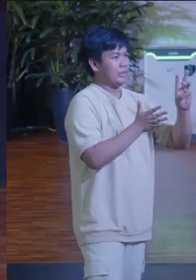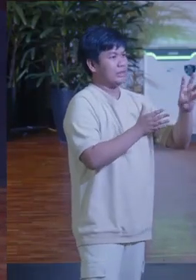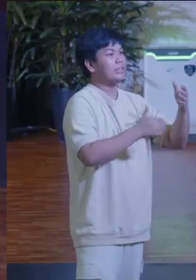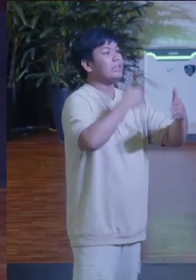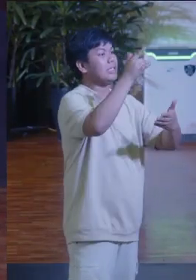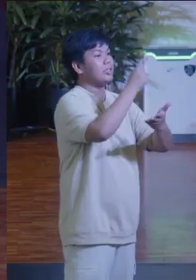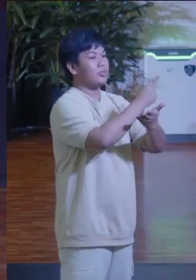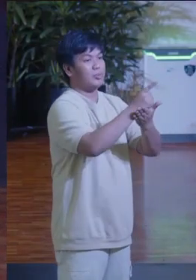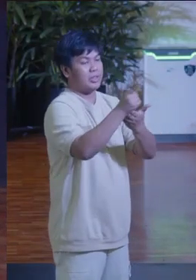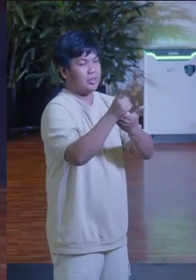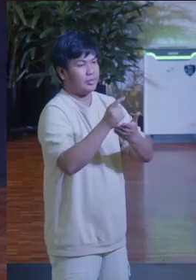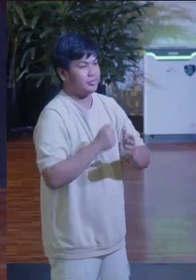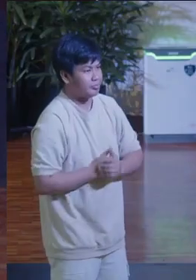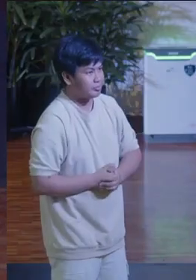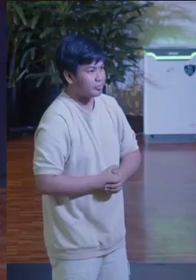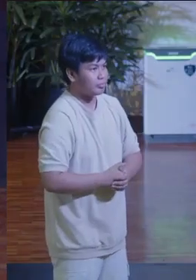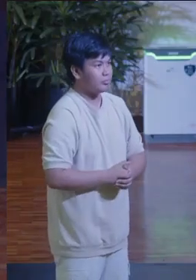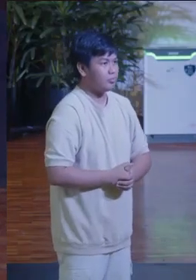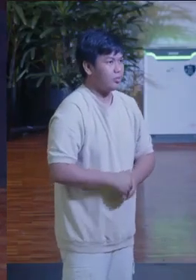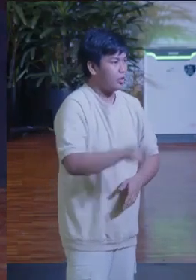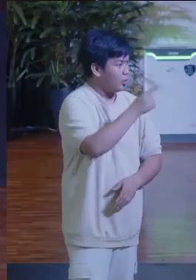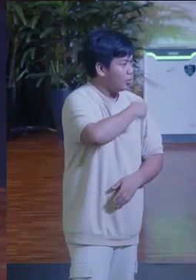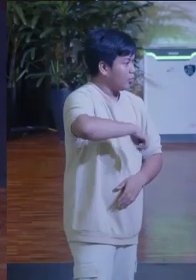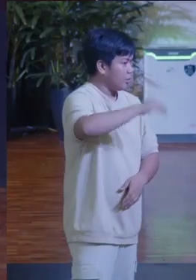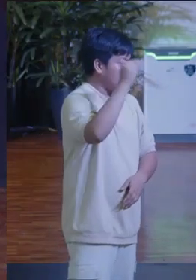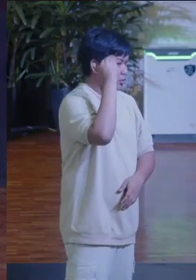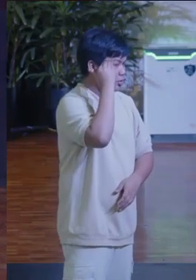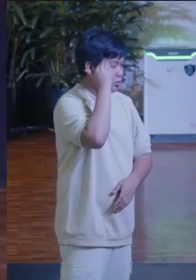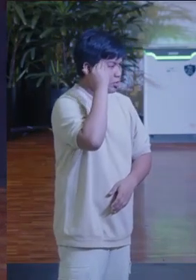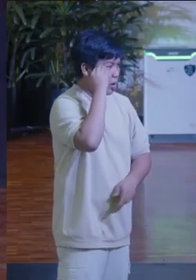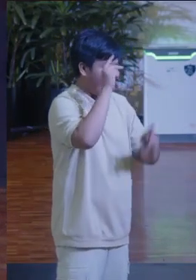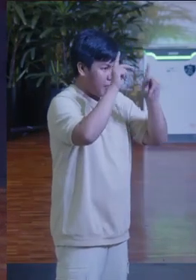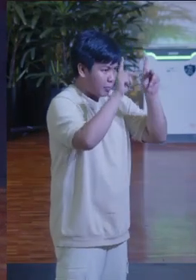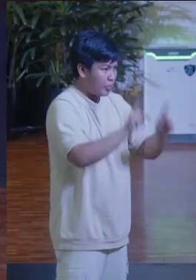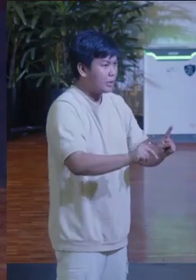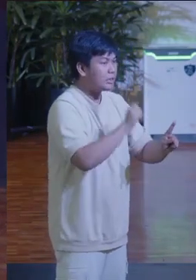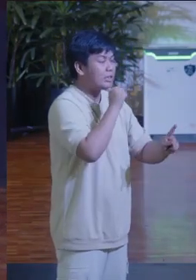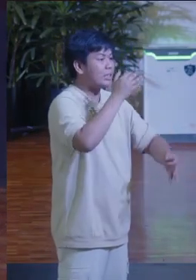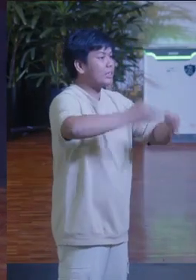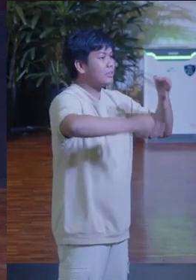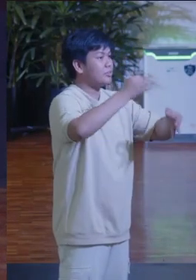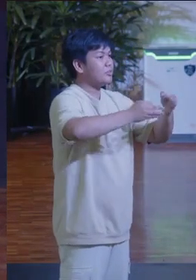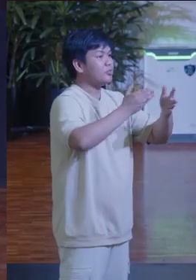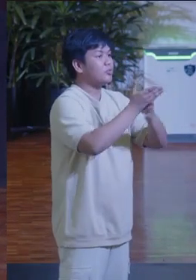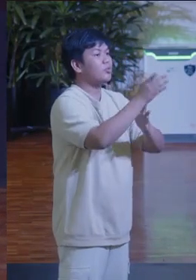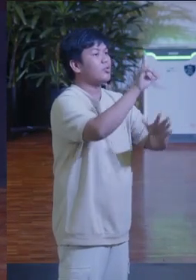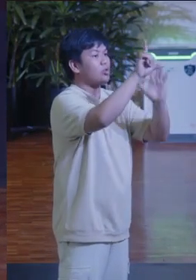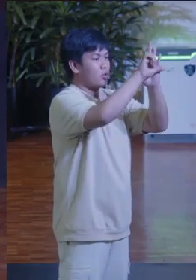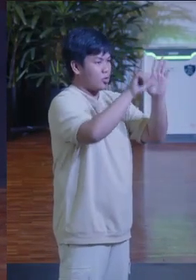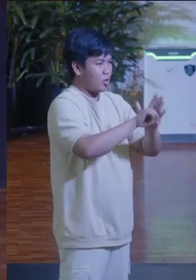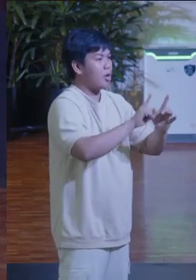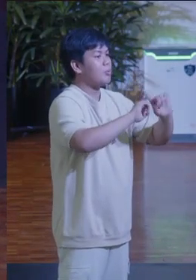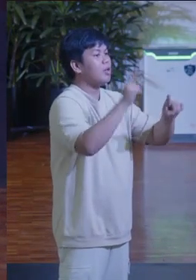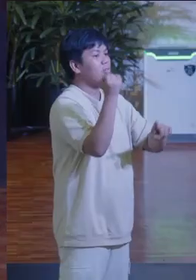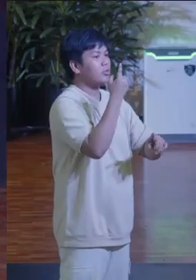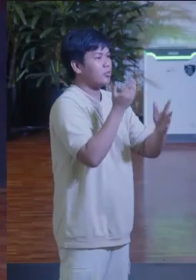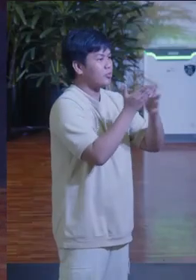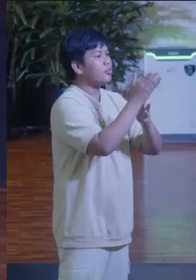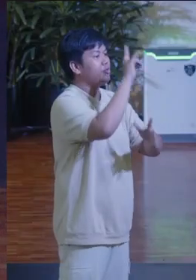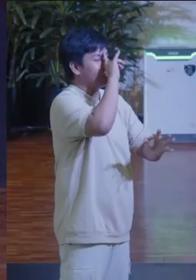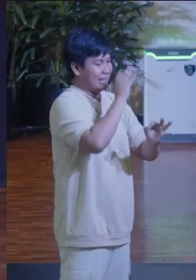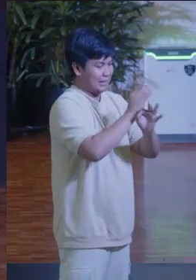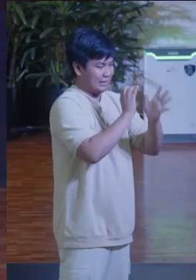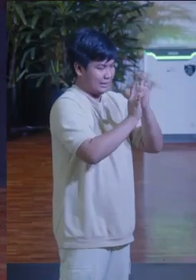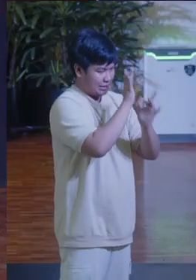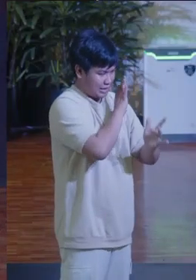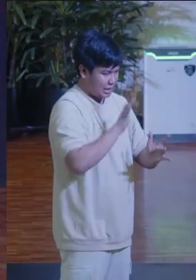week, yet we know that a person is not justified by works of the law, but through faith in Jesus Christ. So